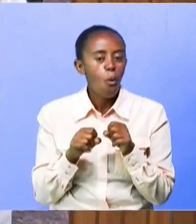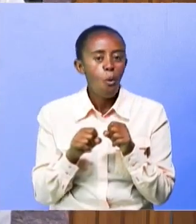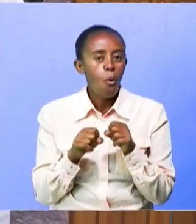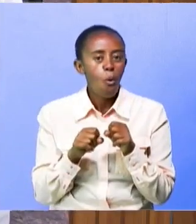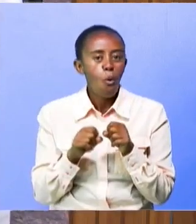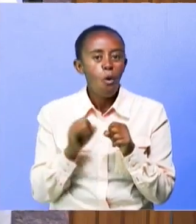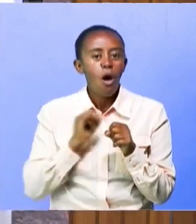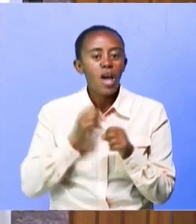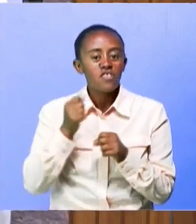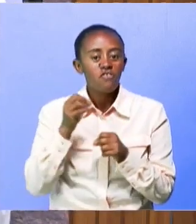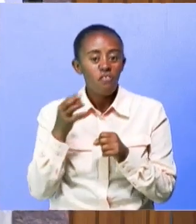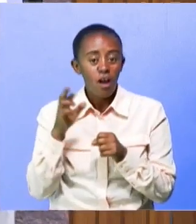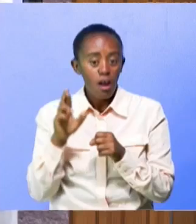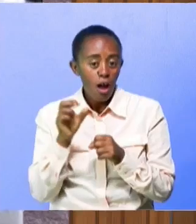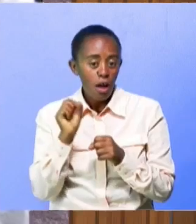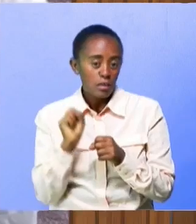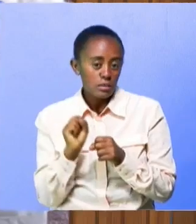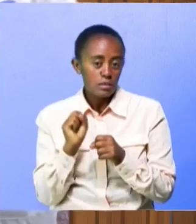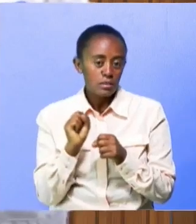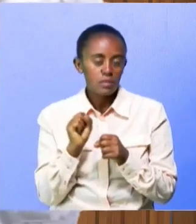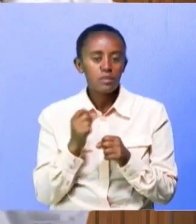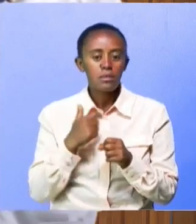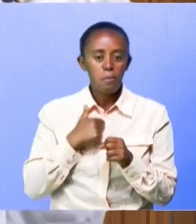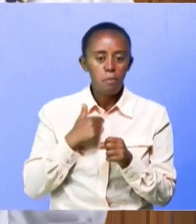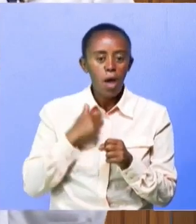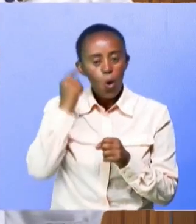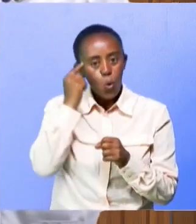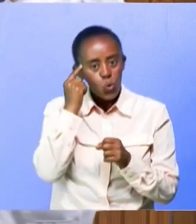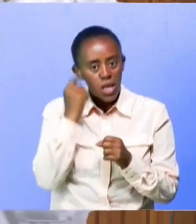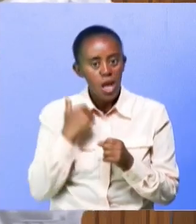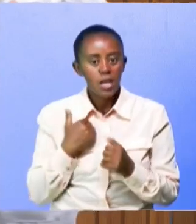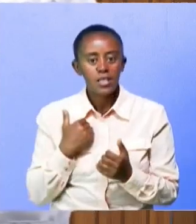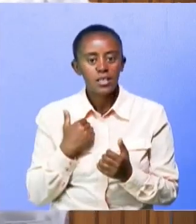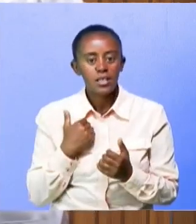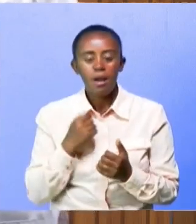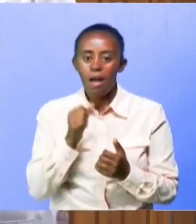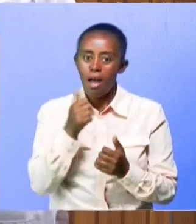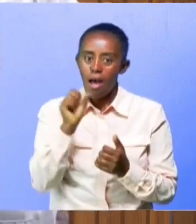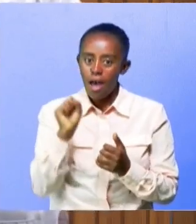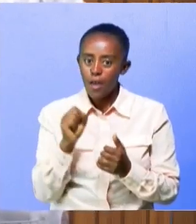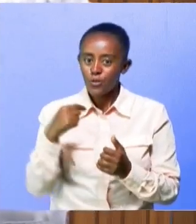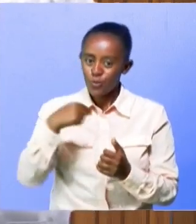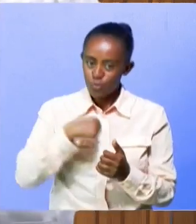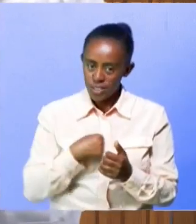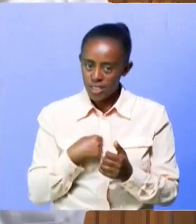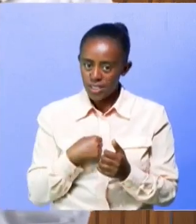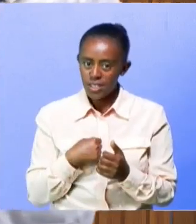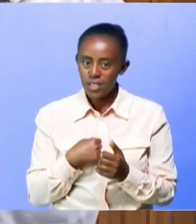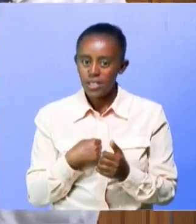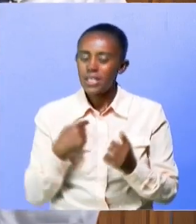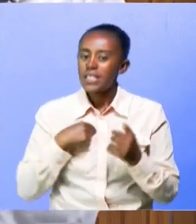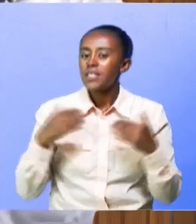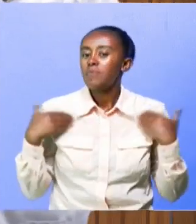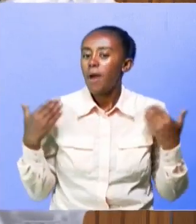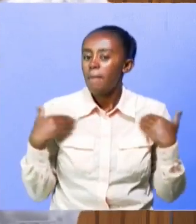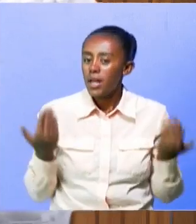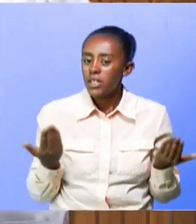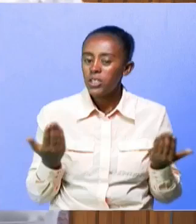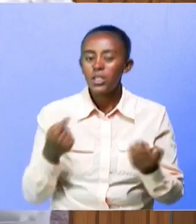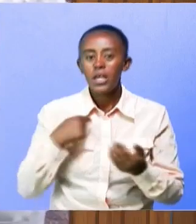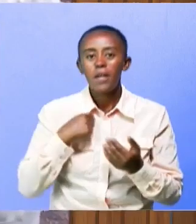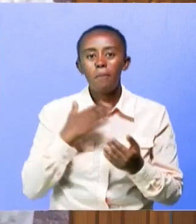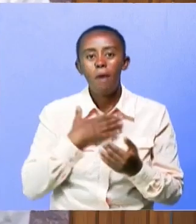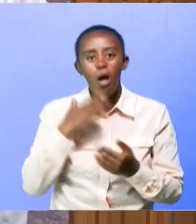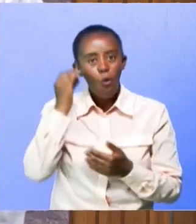As far as my knowledge is concerned, as to me, this is my pleasure, in my